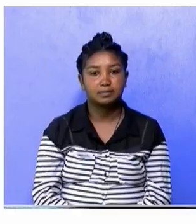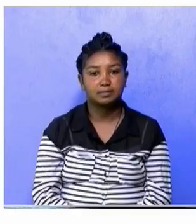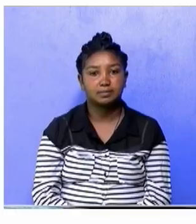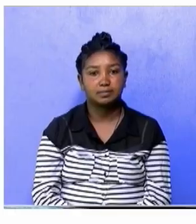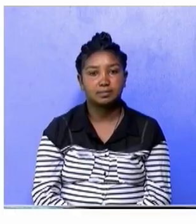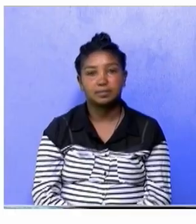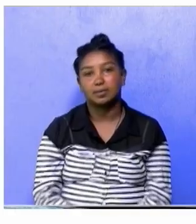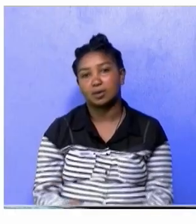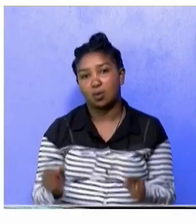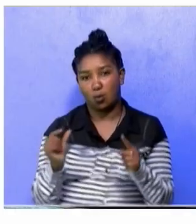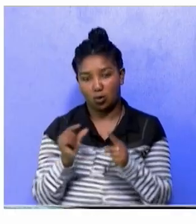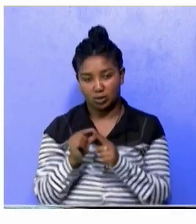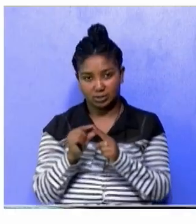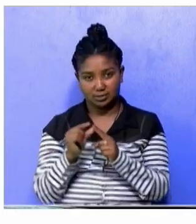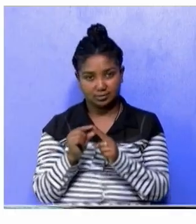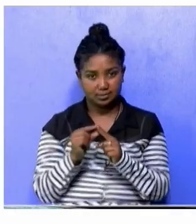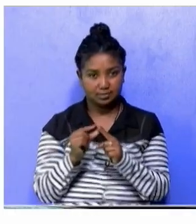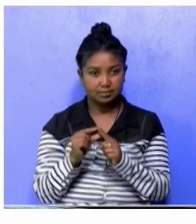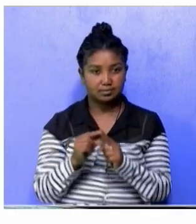words